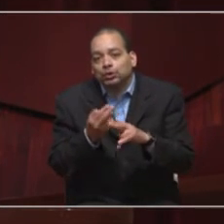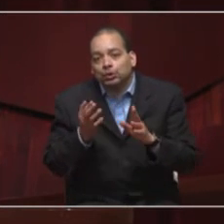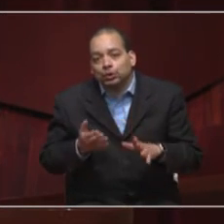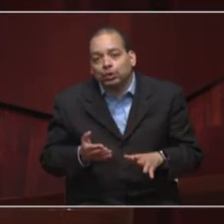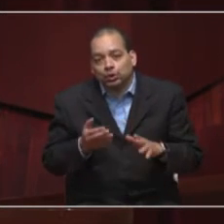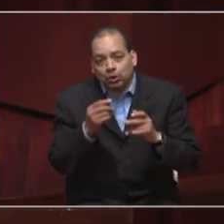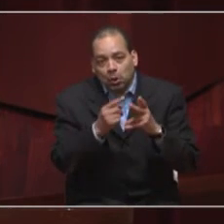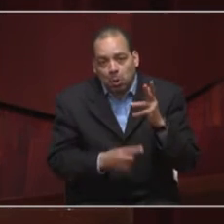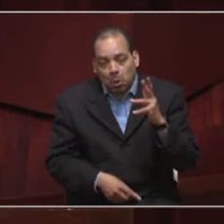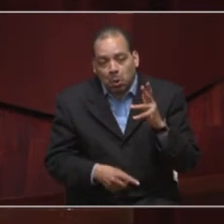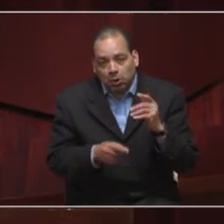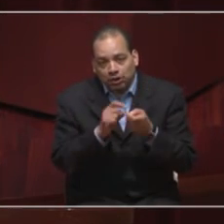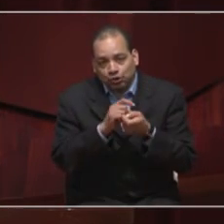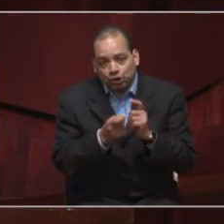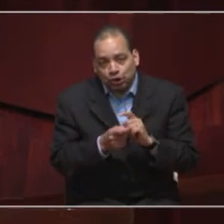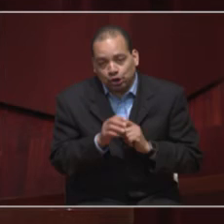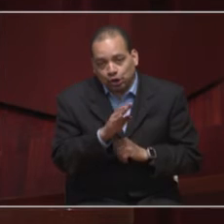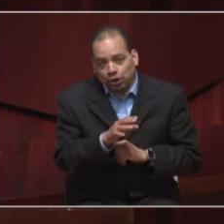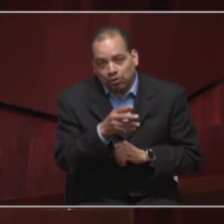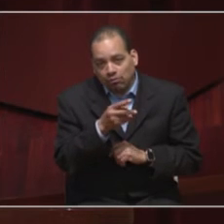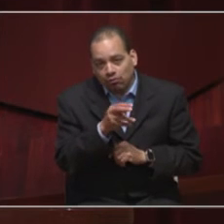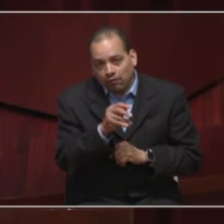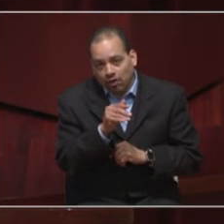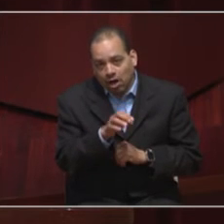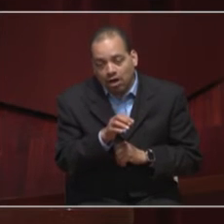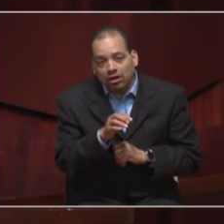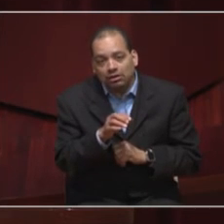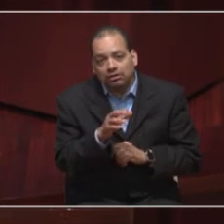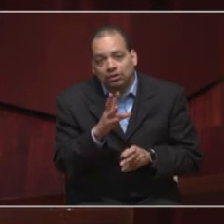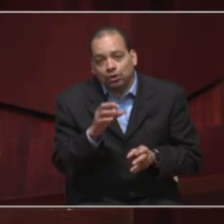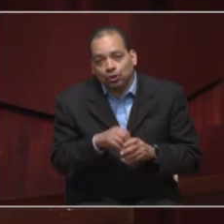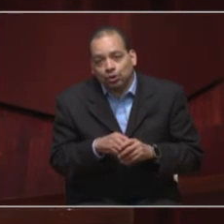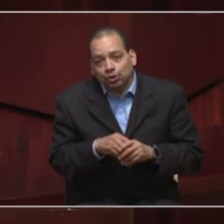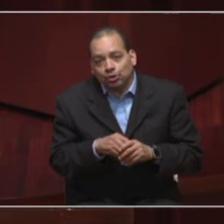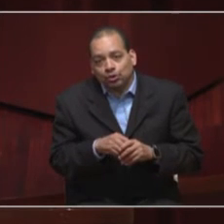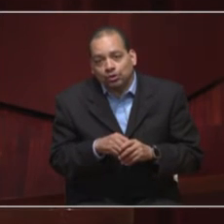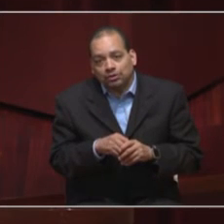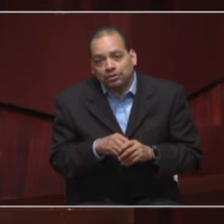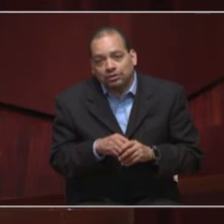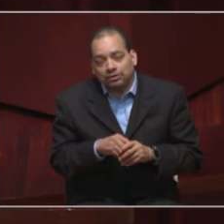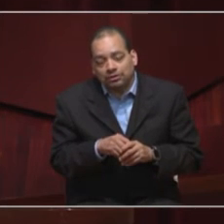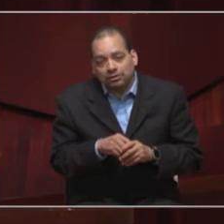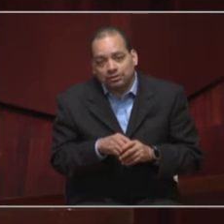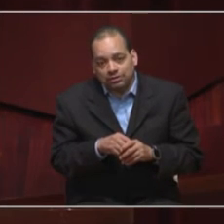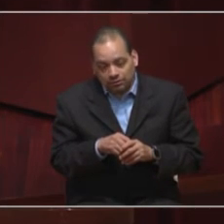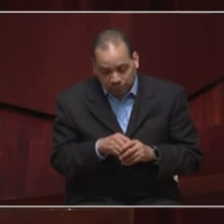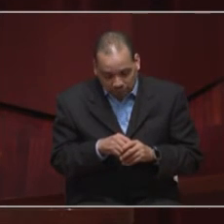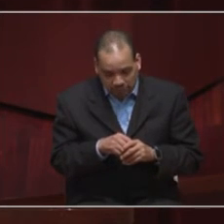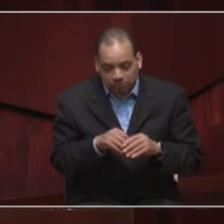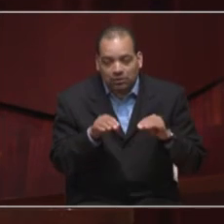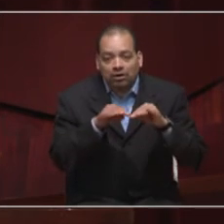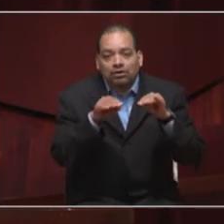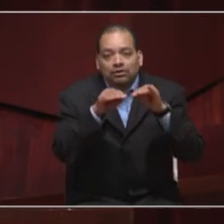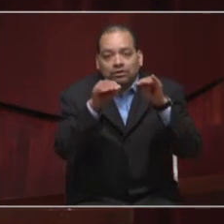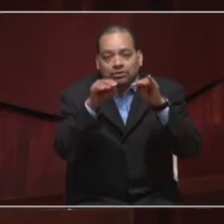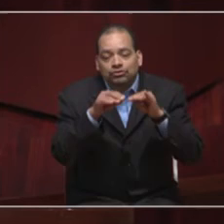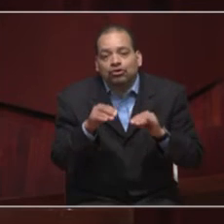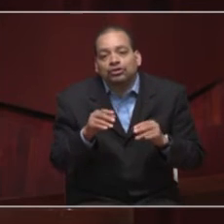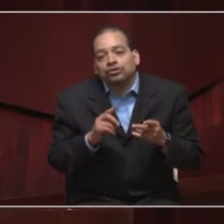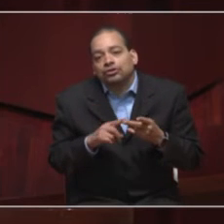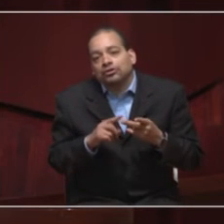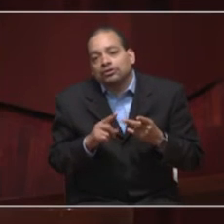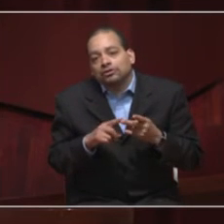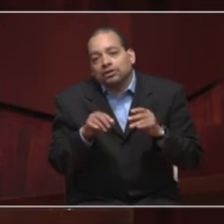and we modified their profiles pre-deployment to include a branch for hierarchical structure. We retained their